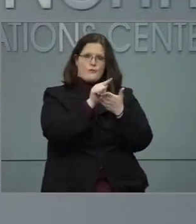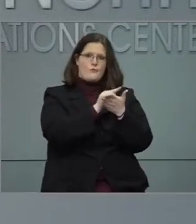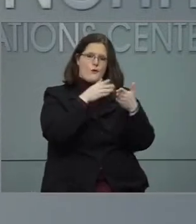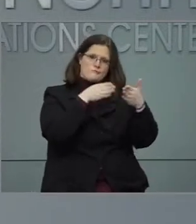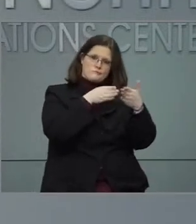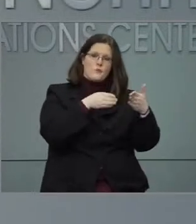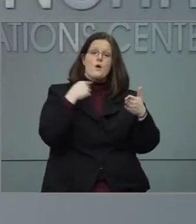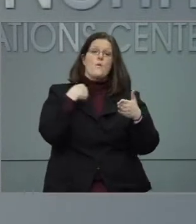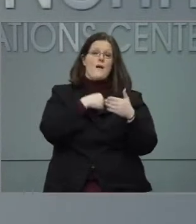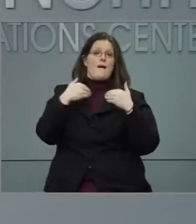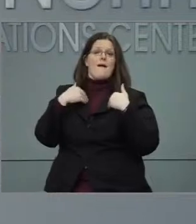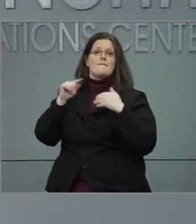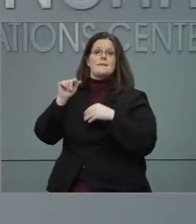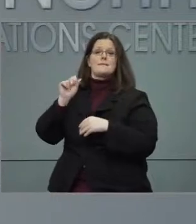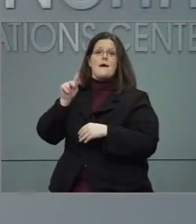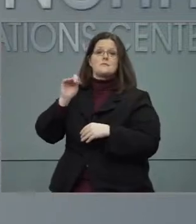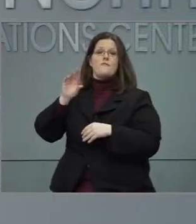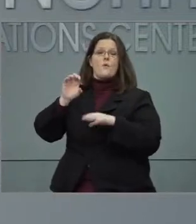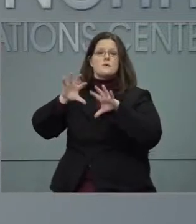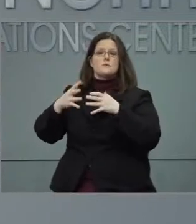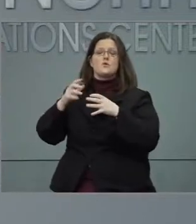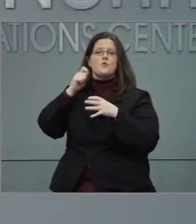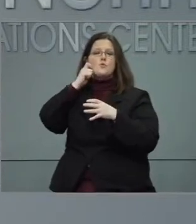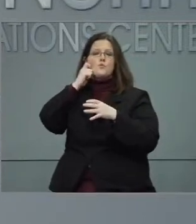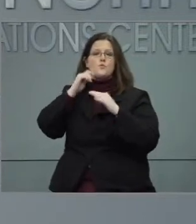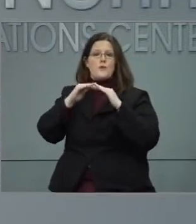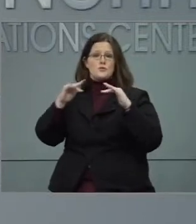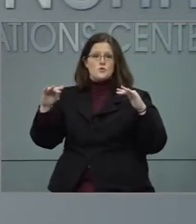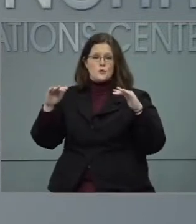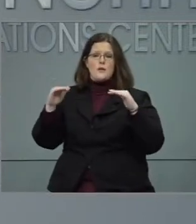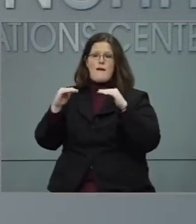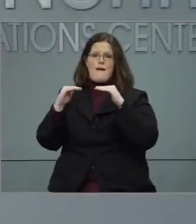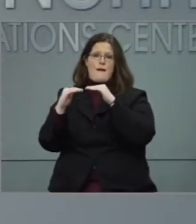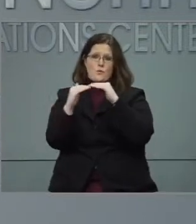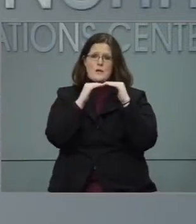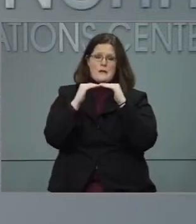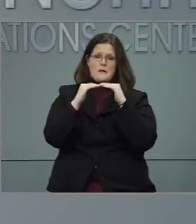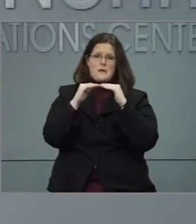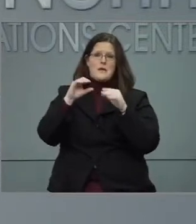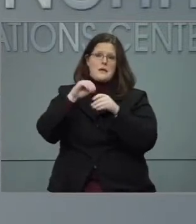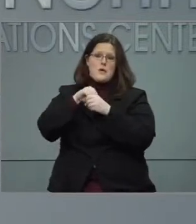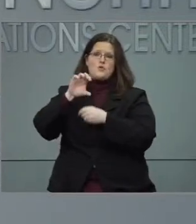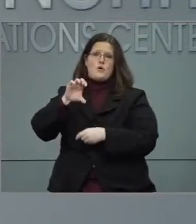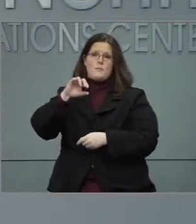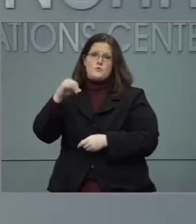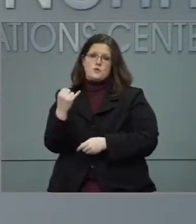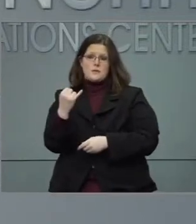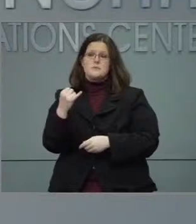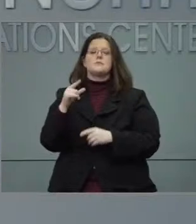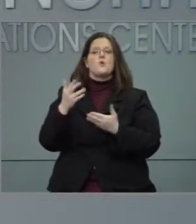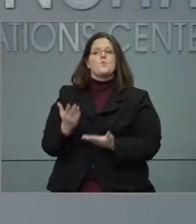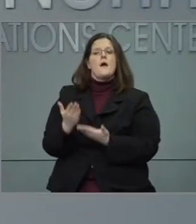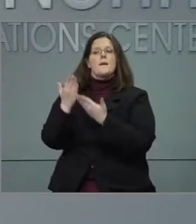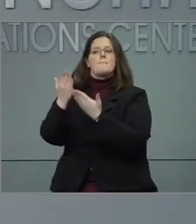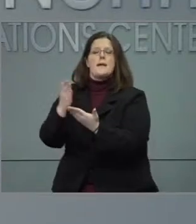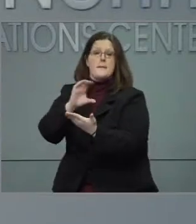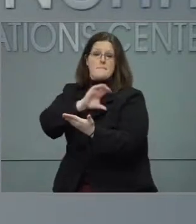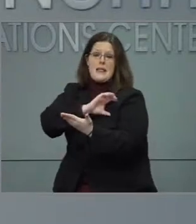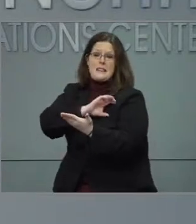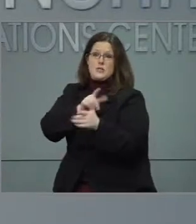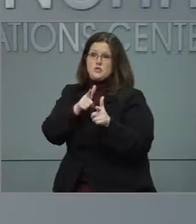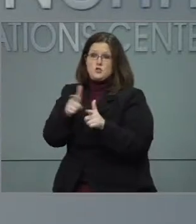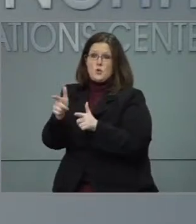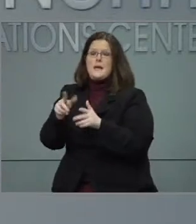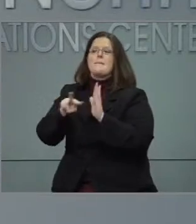racial equity in the criminal justice system recommended that in police shootings that a special prosecutor